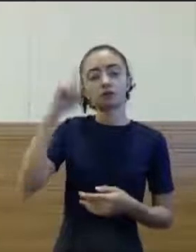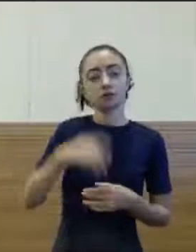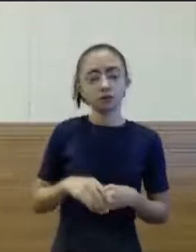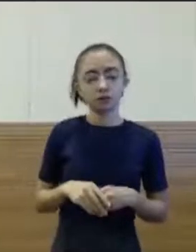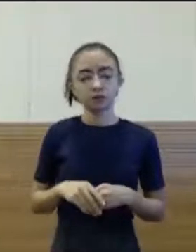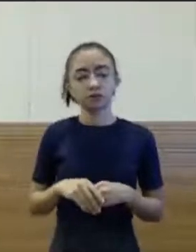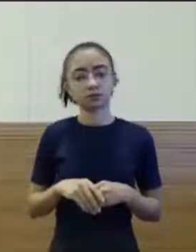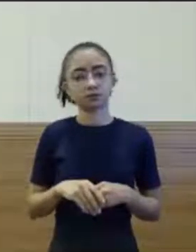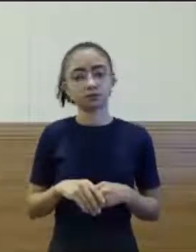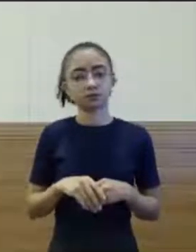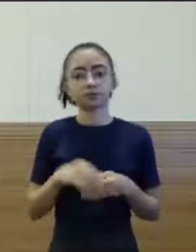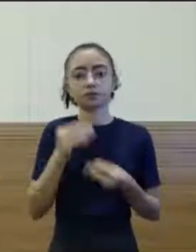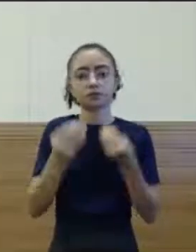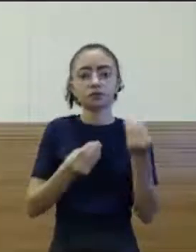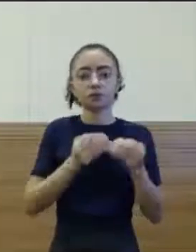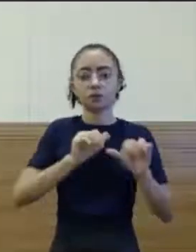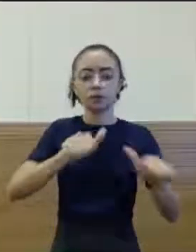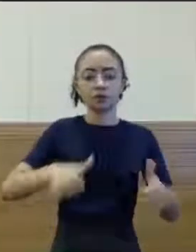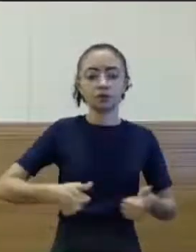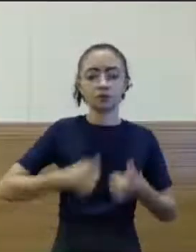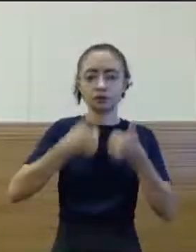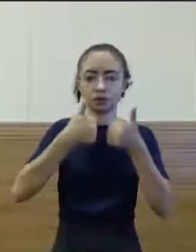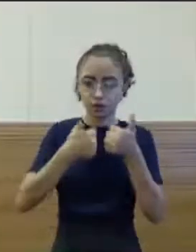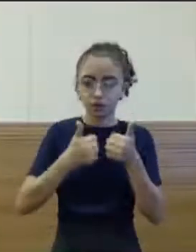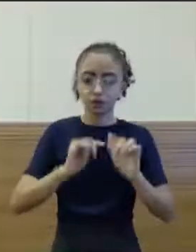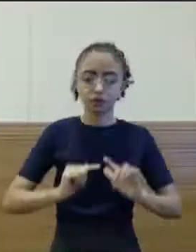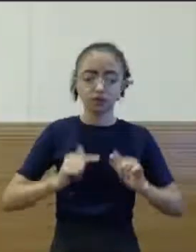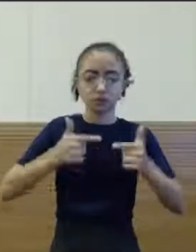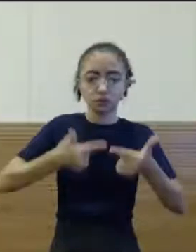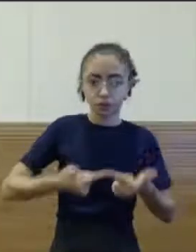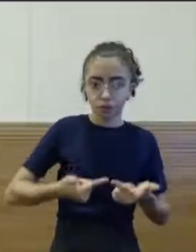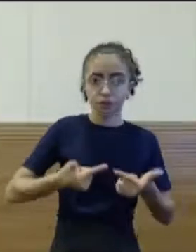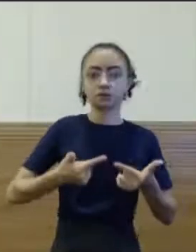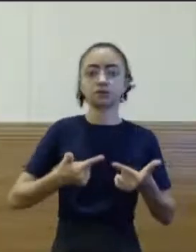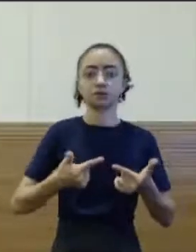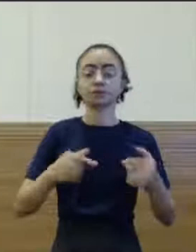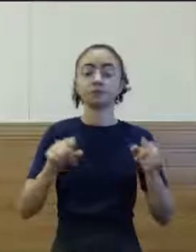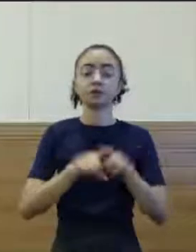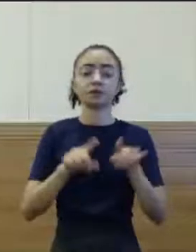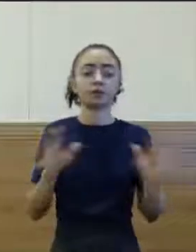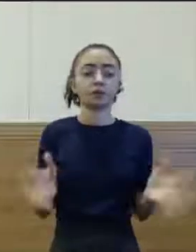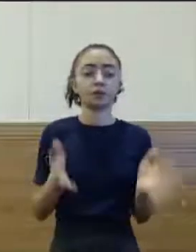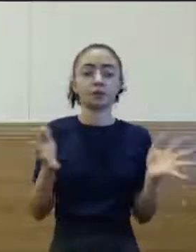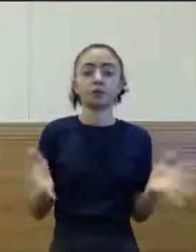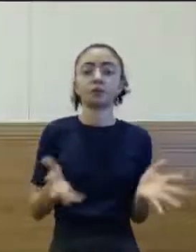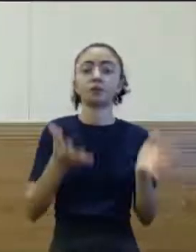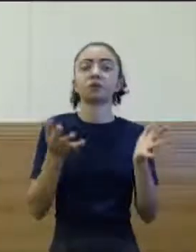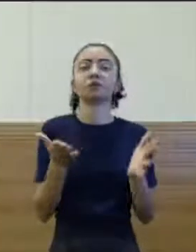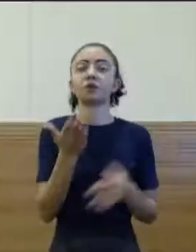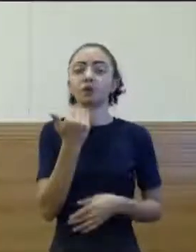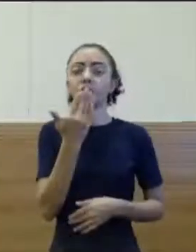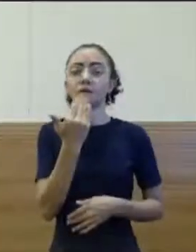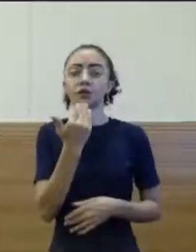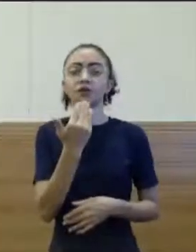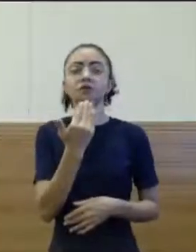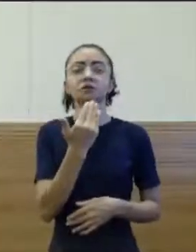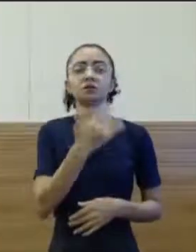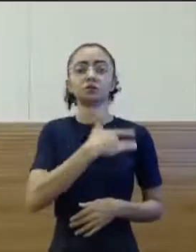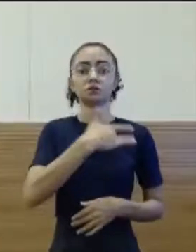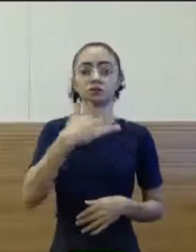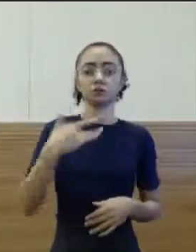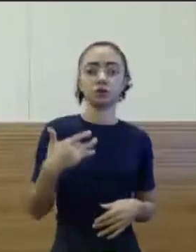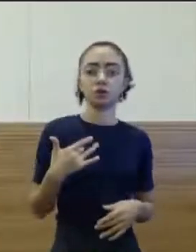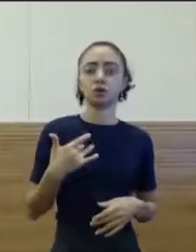the idea of reaching the improvement of attitudes and practices and to promote an